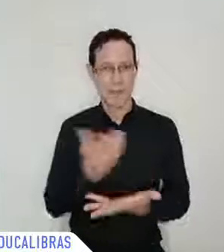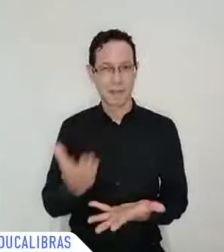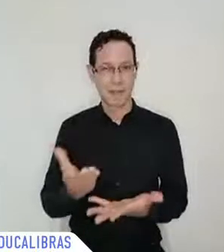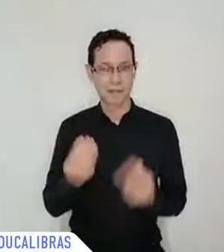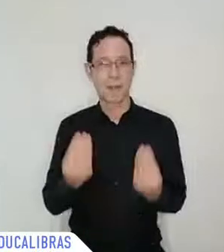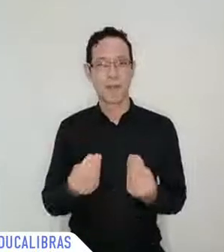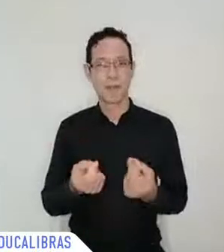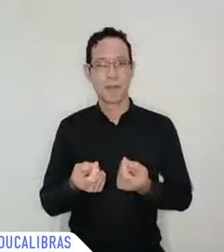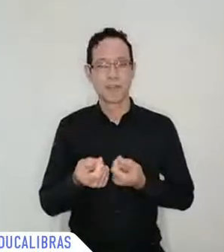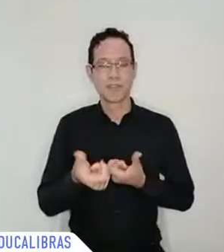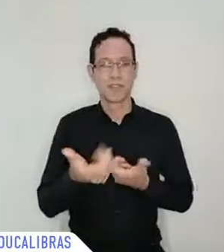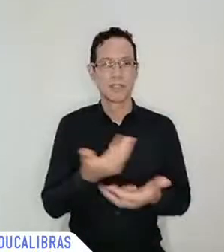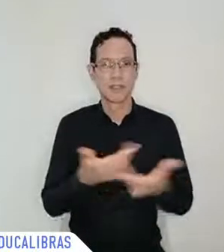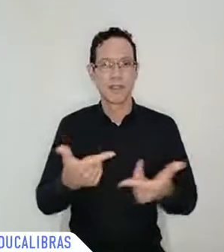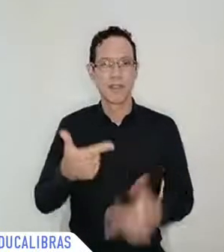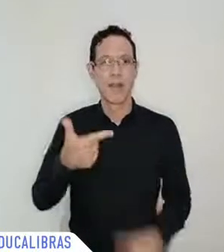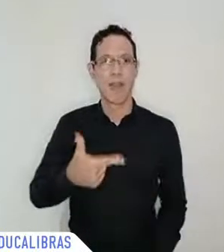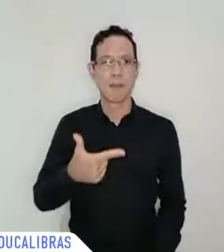is